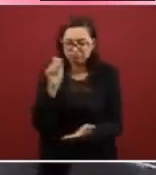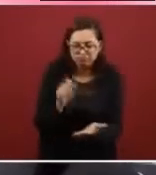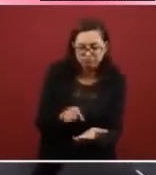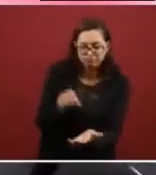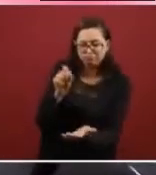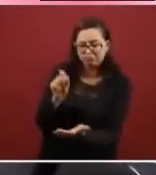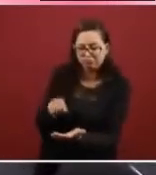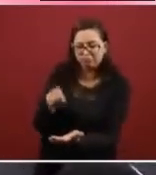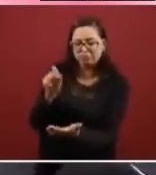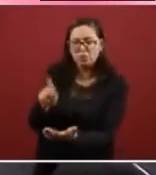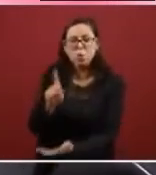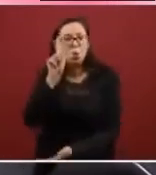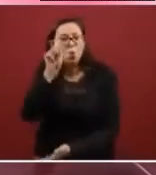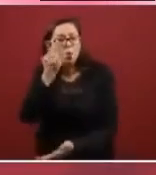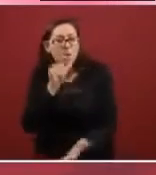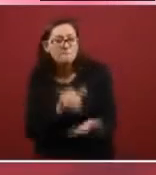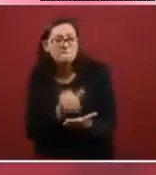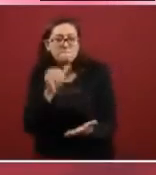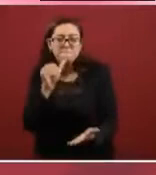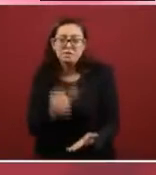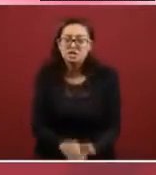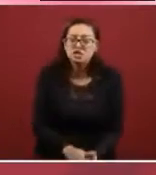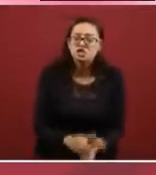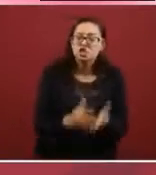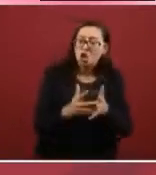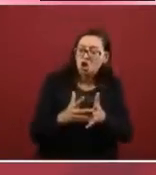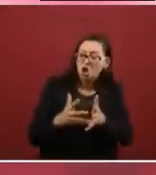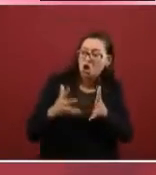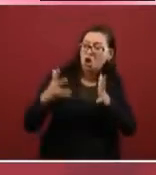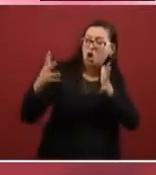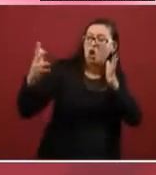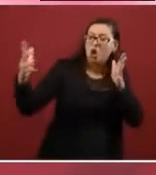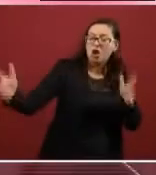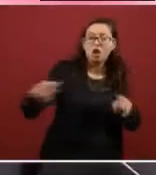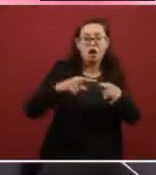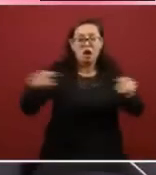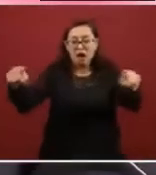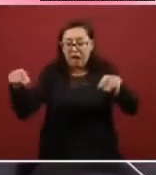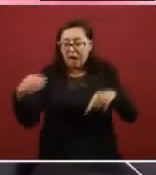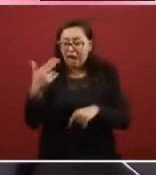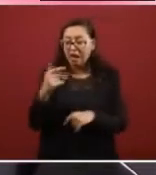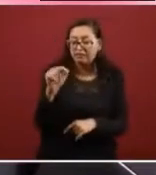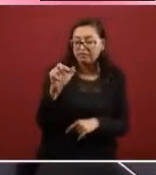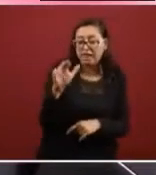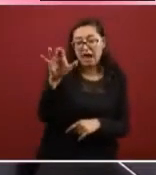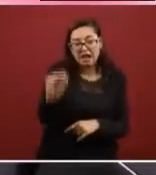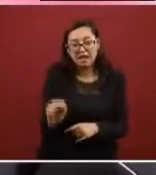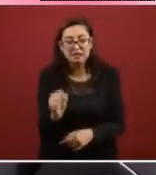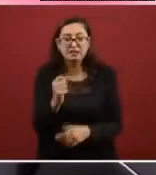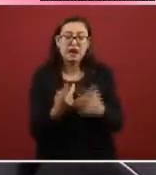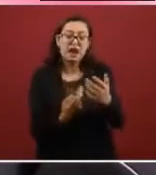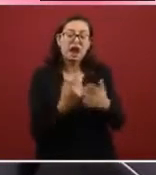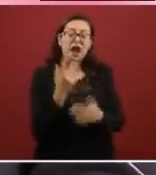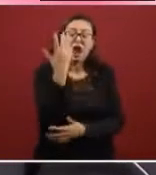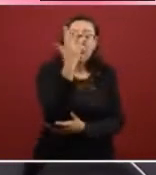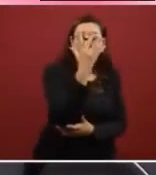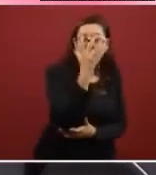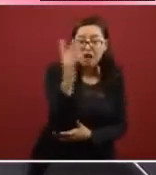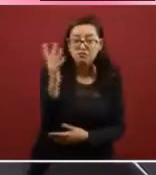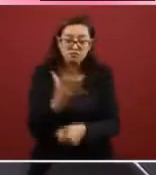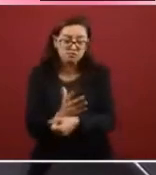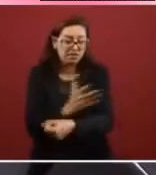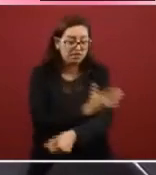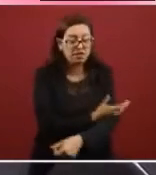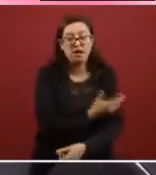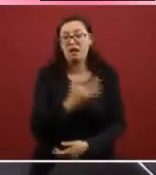un millón de hectáreas de árboles of trees y frutales and fruit trees and wood trees.